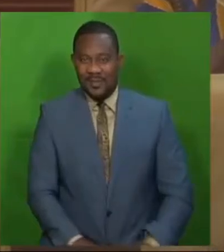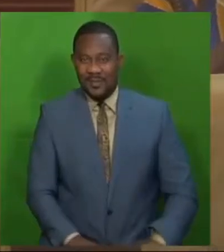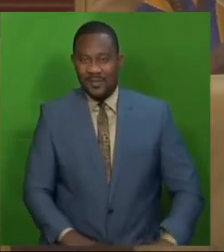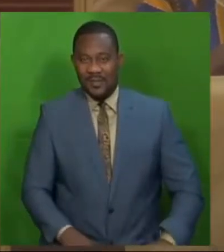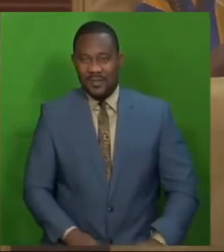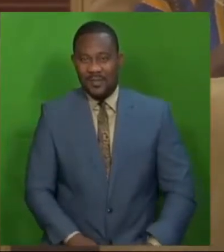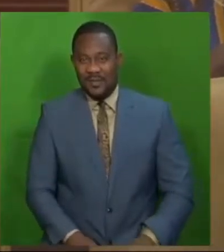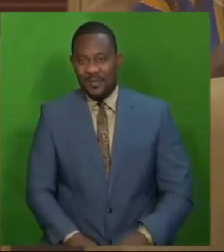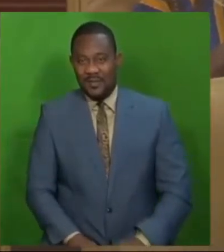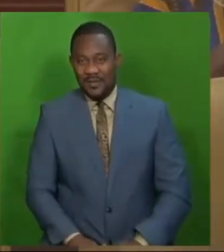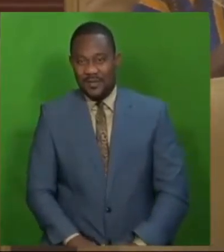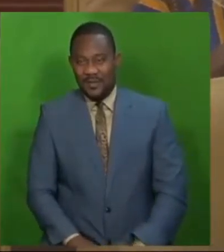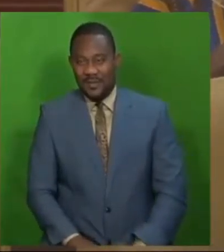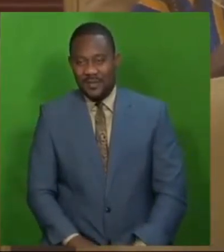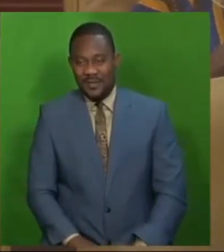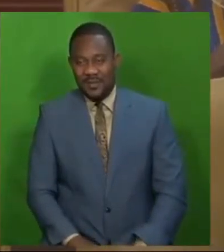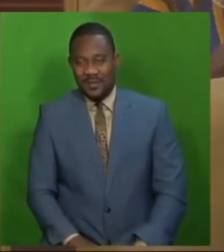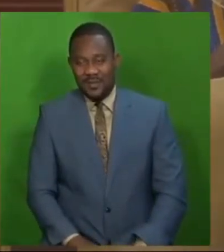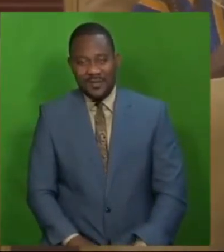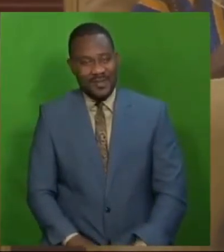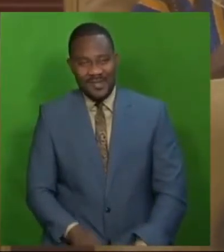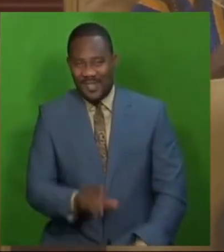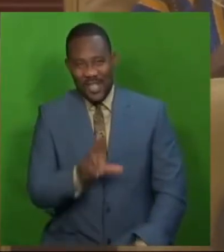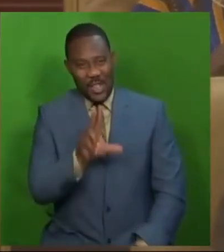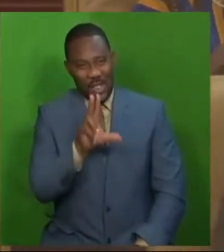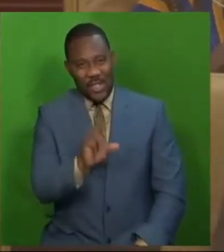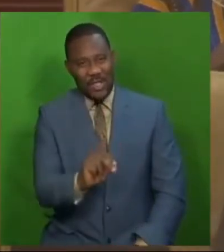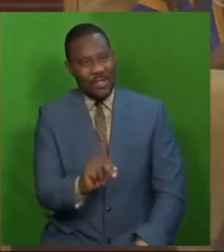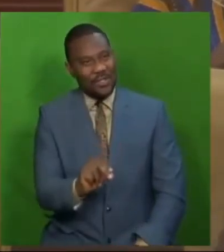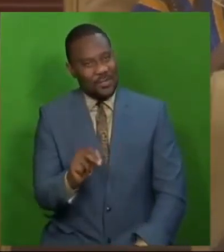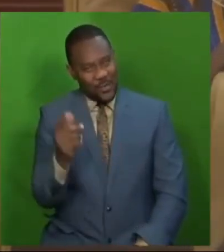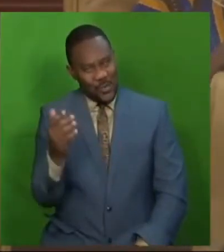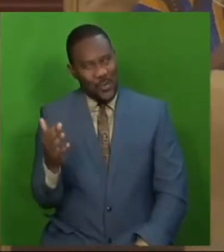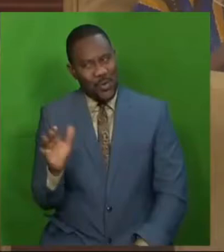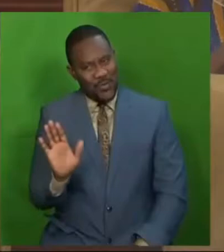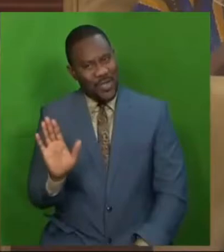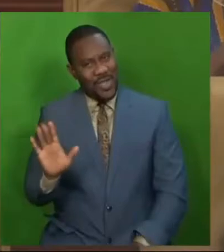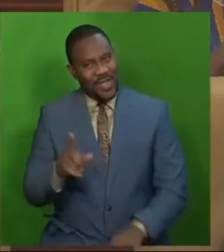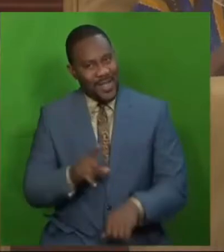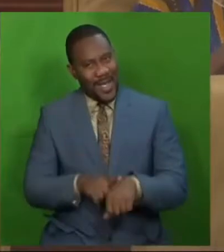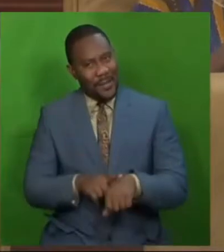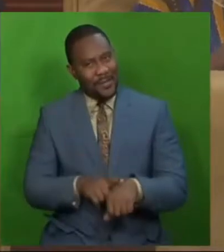Mr. Speaker, no. We should wait for her turn.